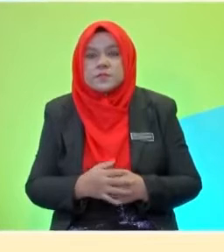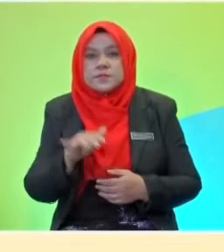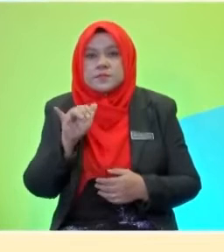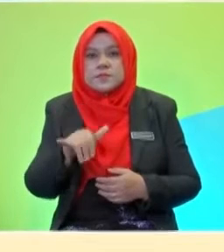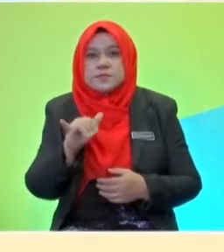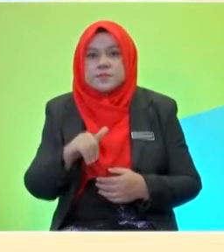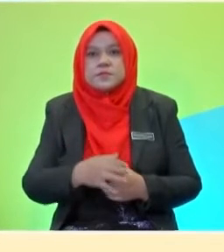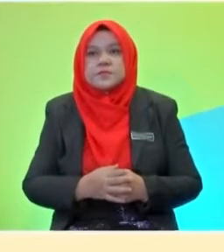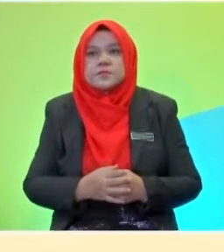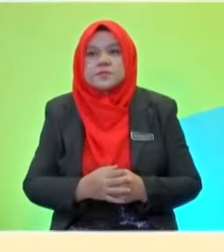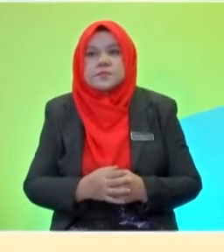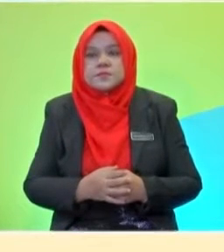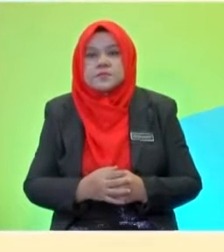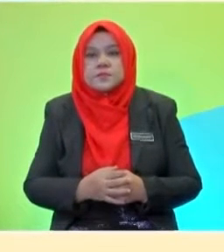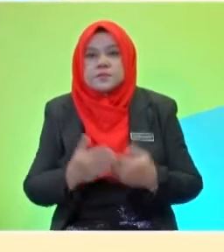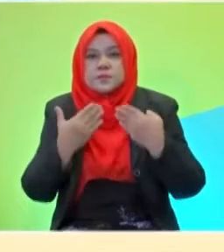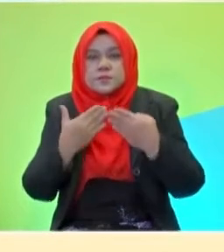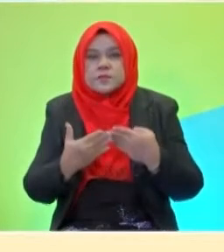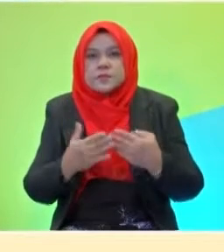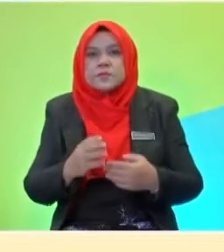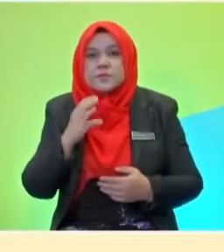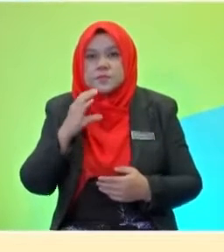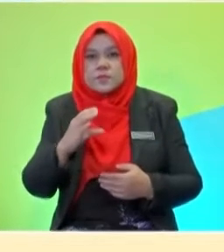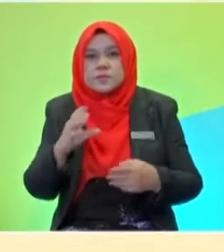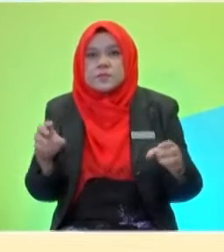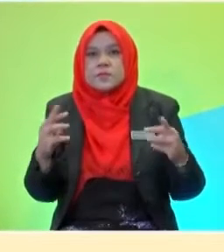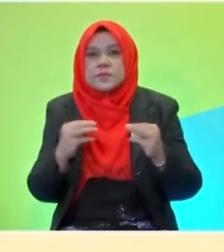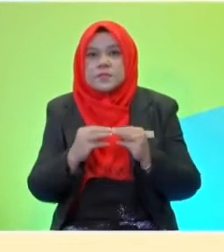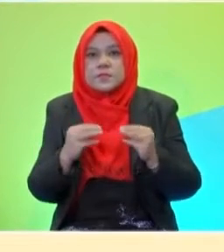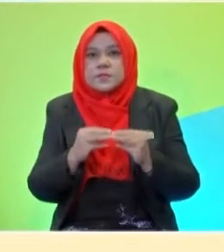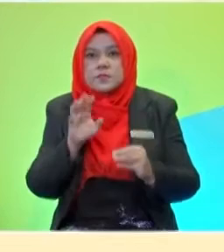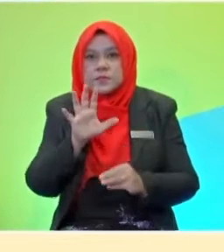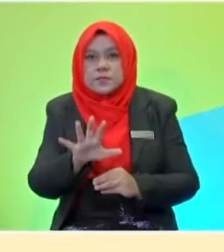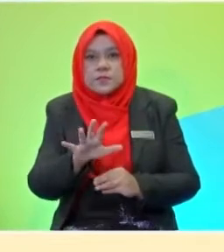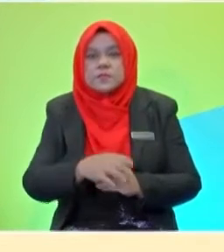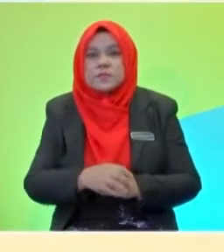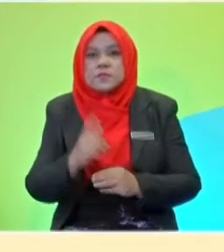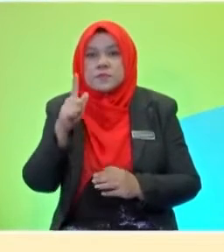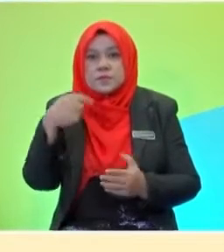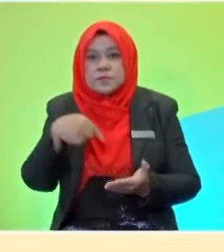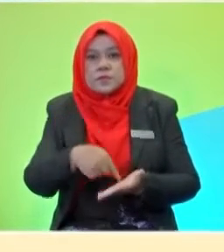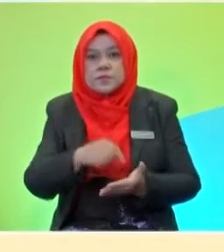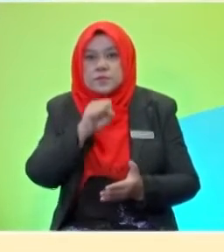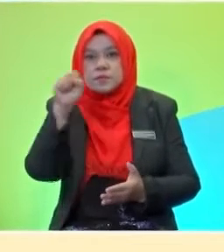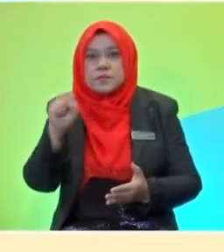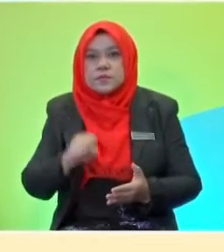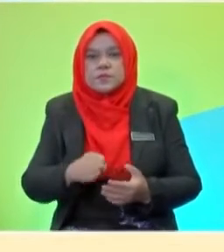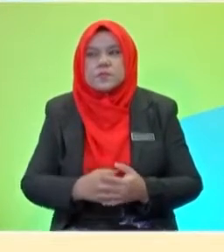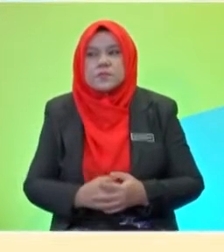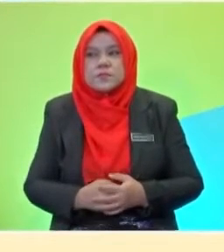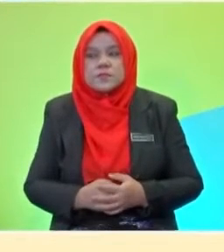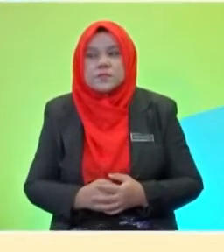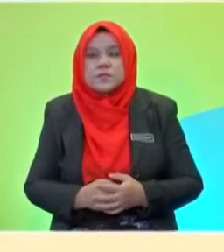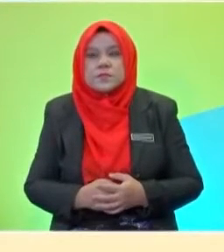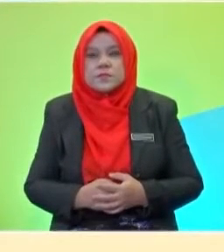Yes, sir. Very good. Thank you. So C is equivalent to 5. Okay. One more question. All right.